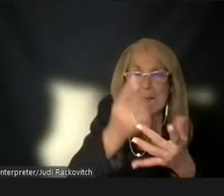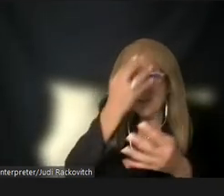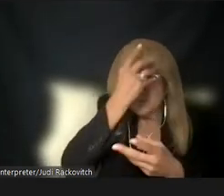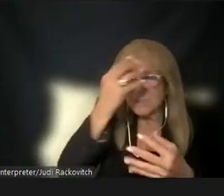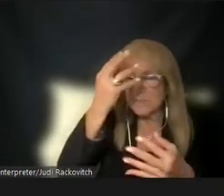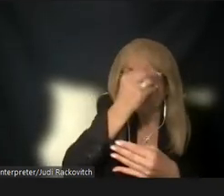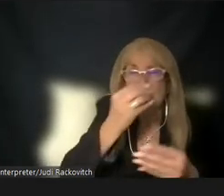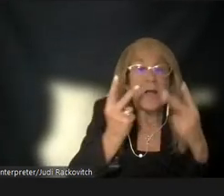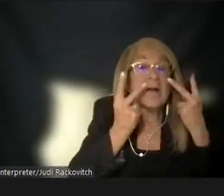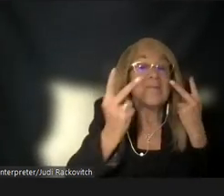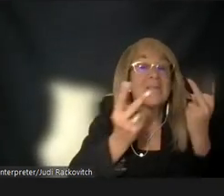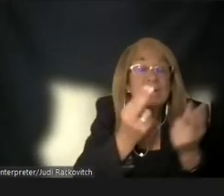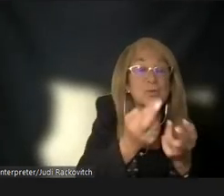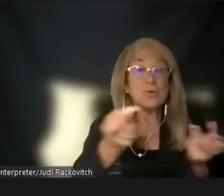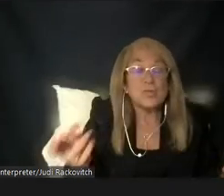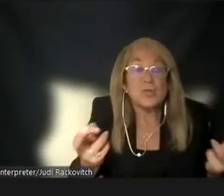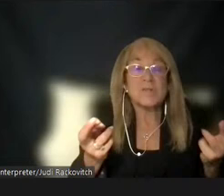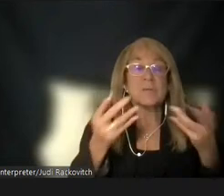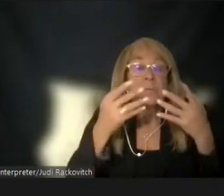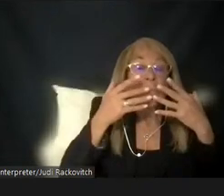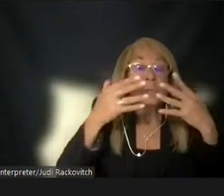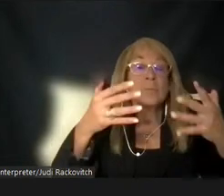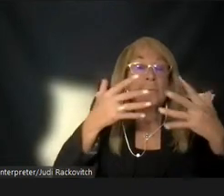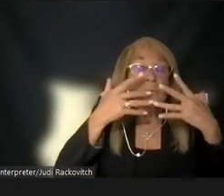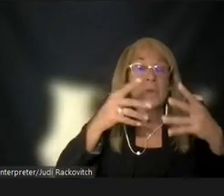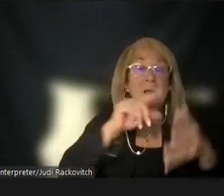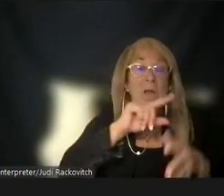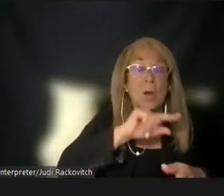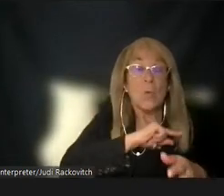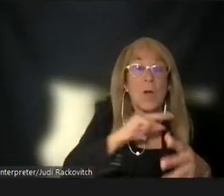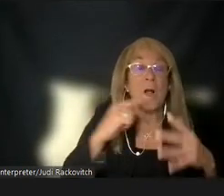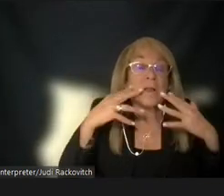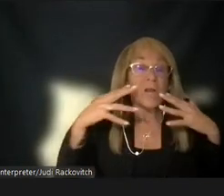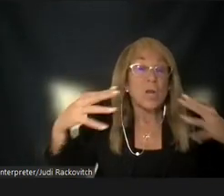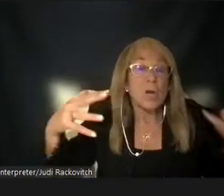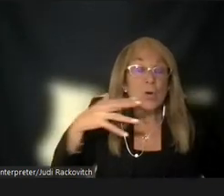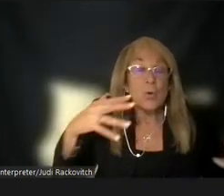visual resources, air quality, noise, and environmental justice, among others.